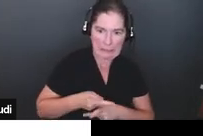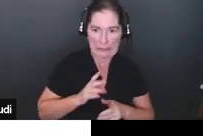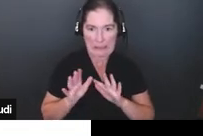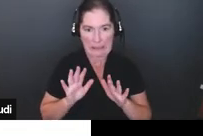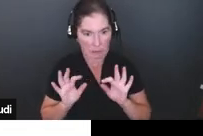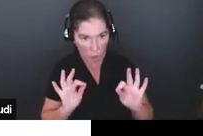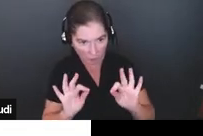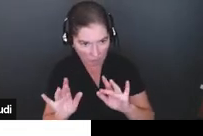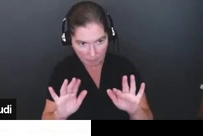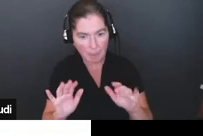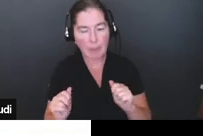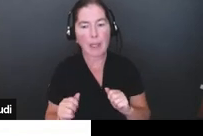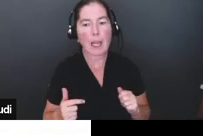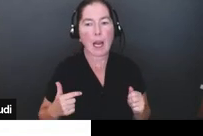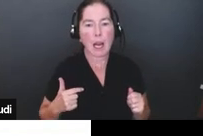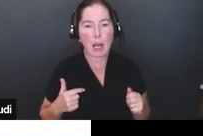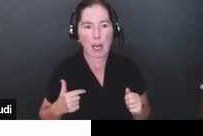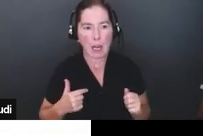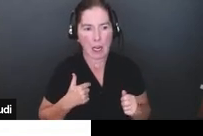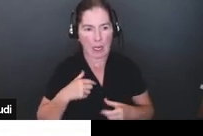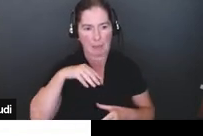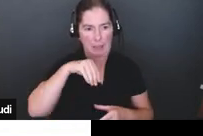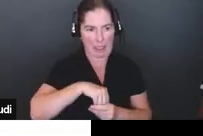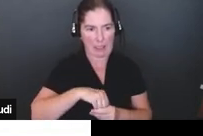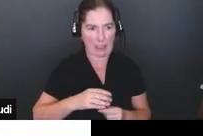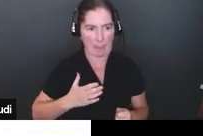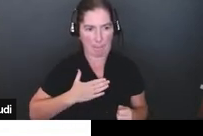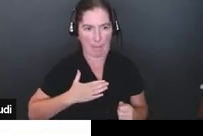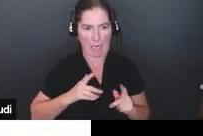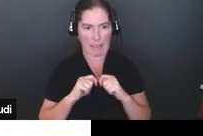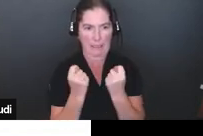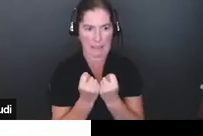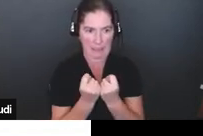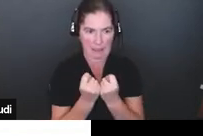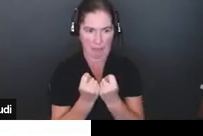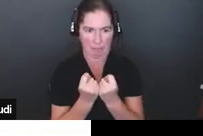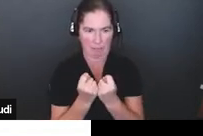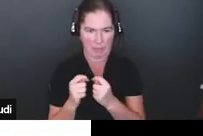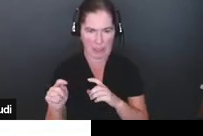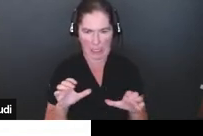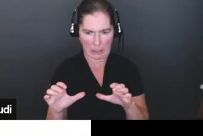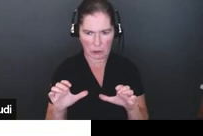there. Okay, so I am inside my Teams, and actually,